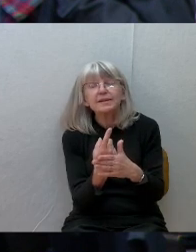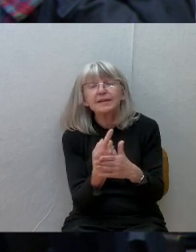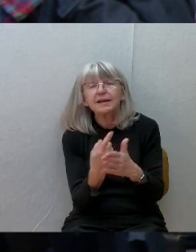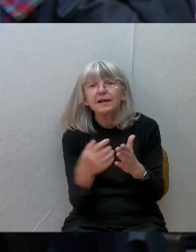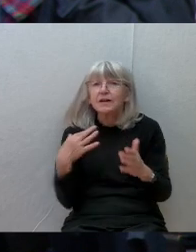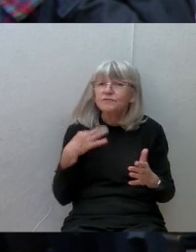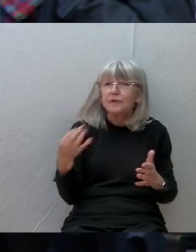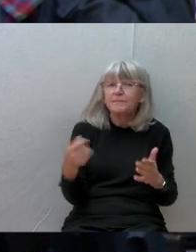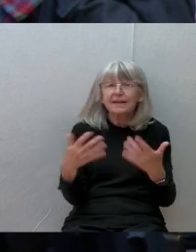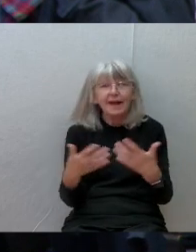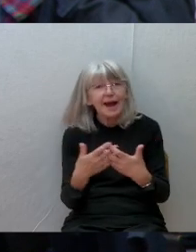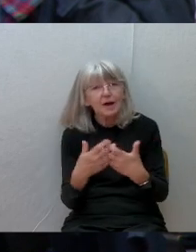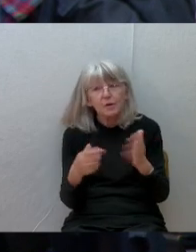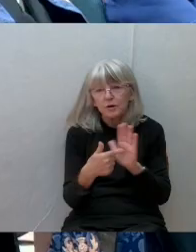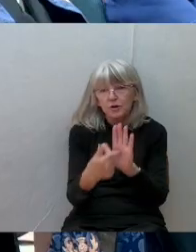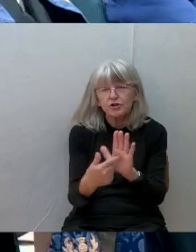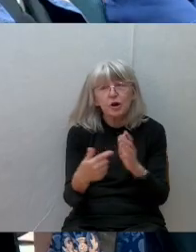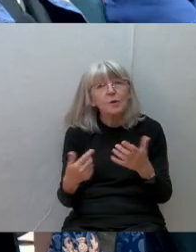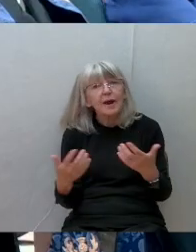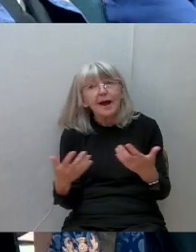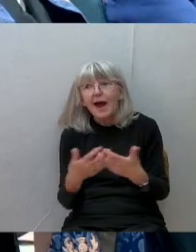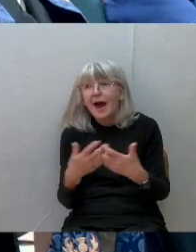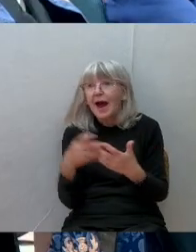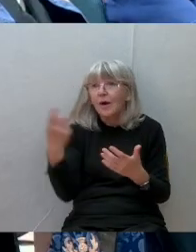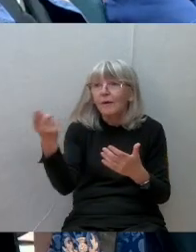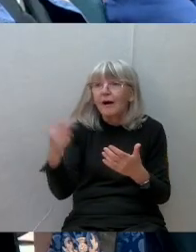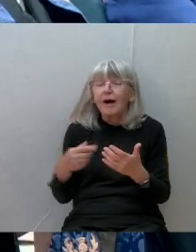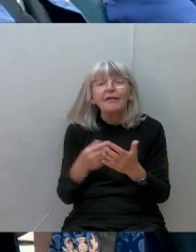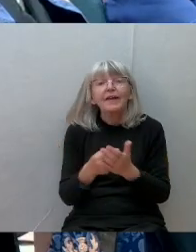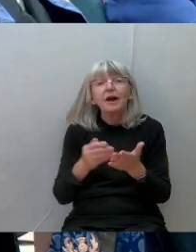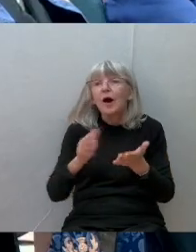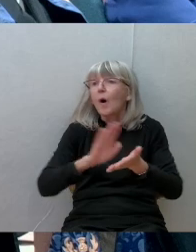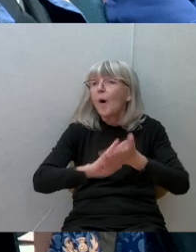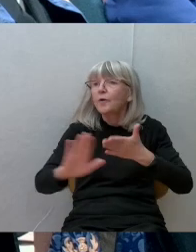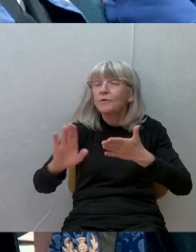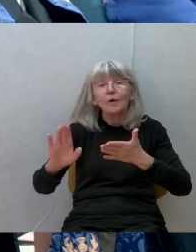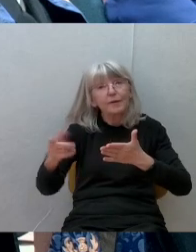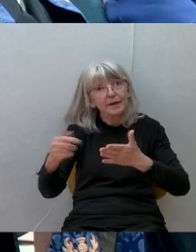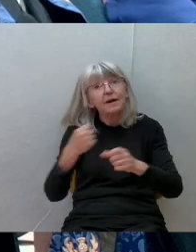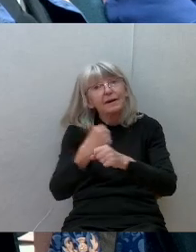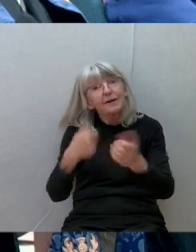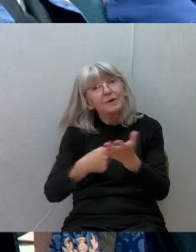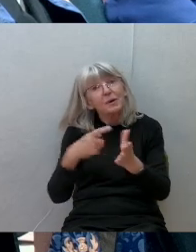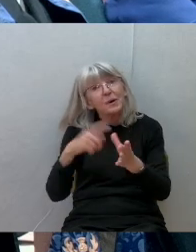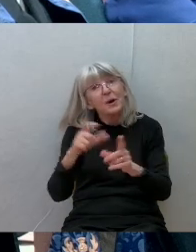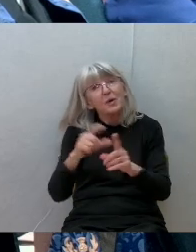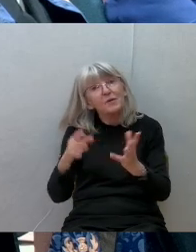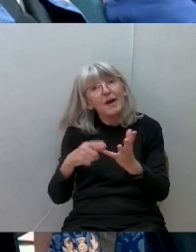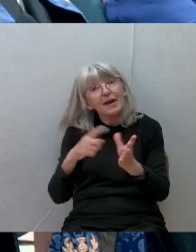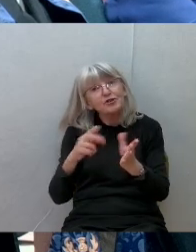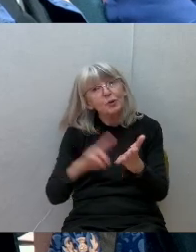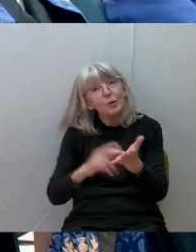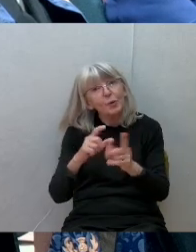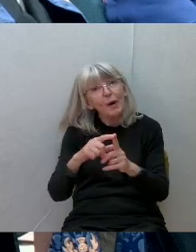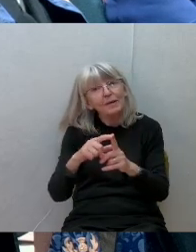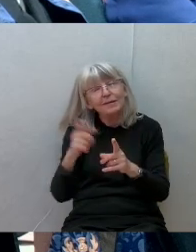our illustrious honorary graduand, who will be presented to you later in the ceremony. He's really